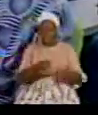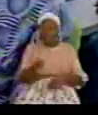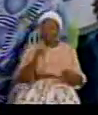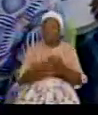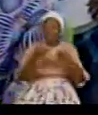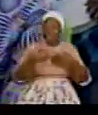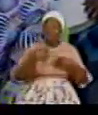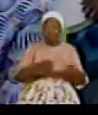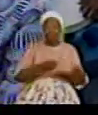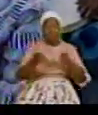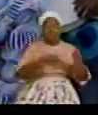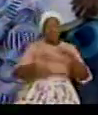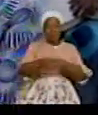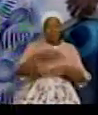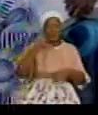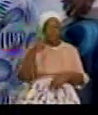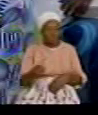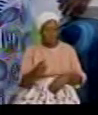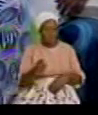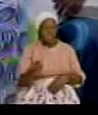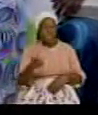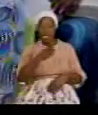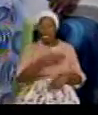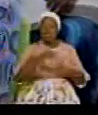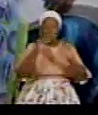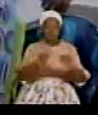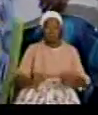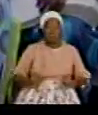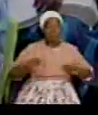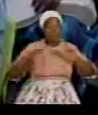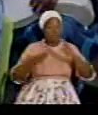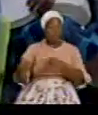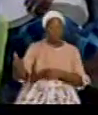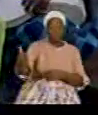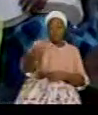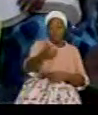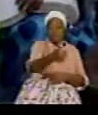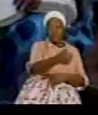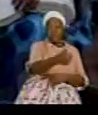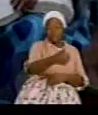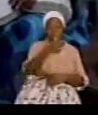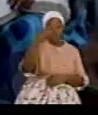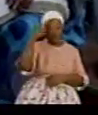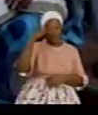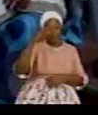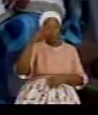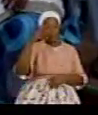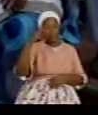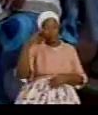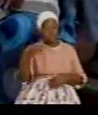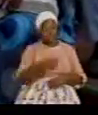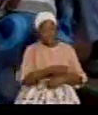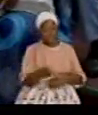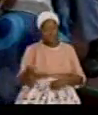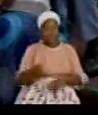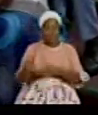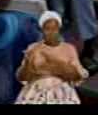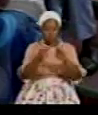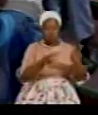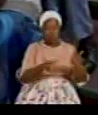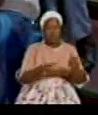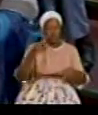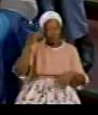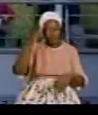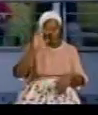have the rule over you and submit yourselves for the watch for your